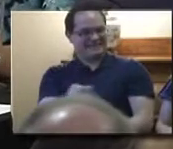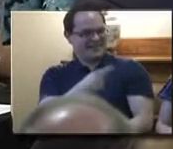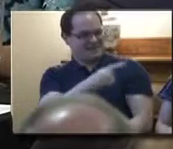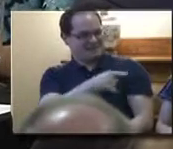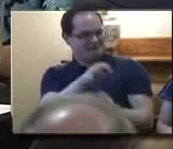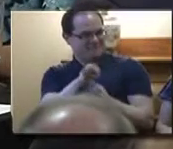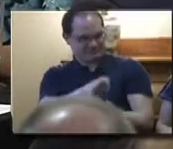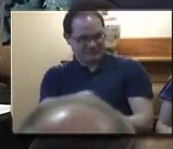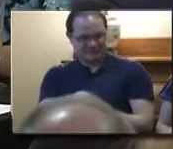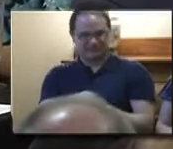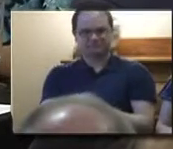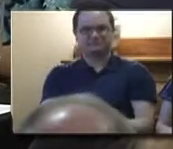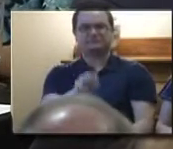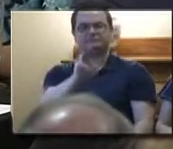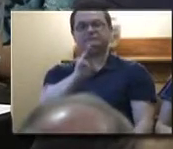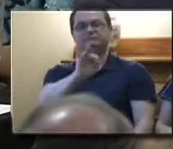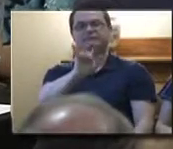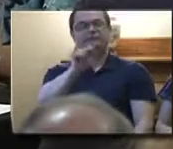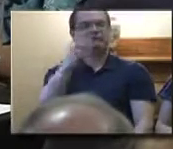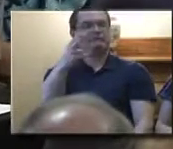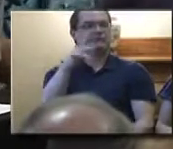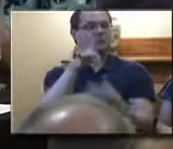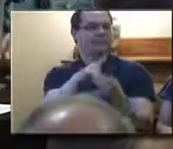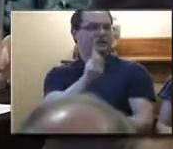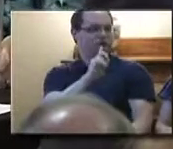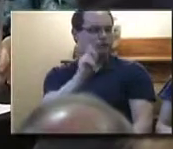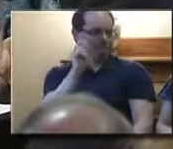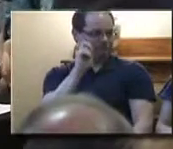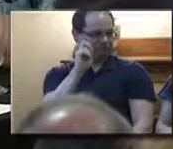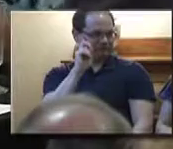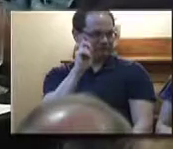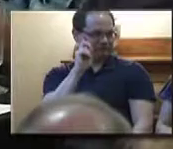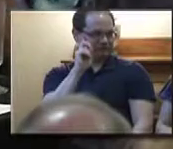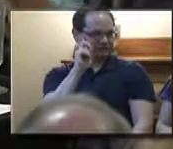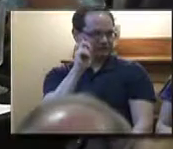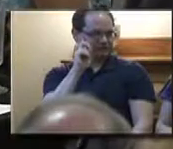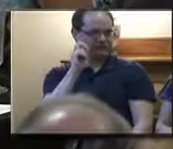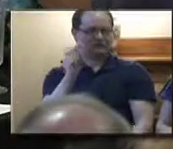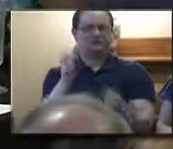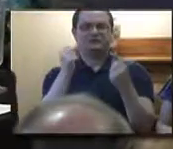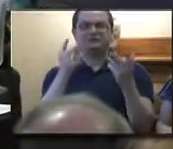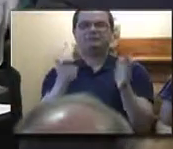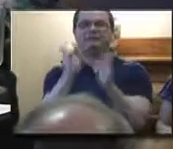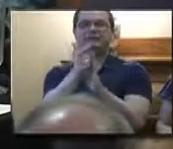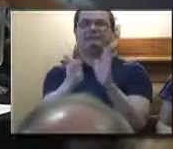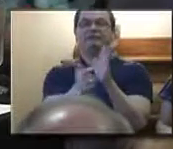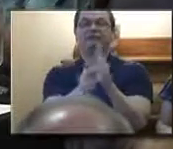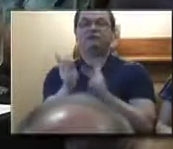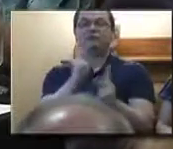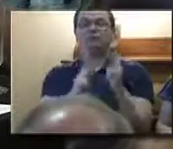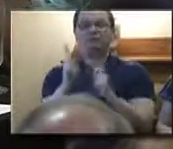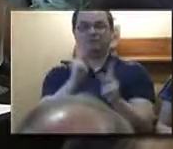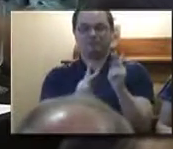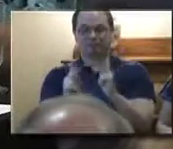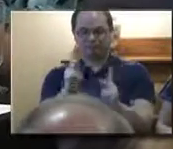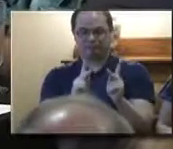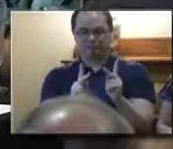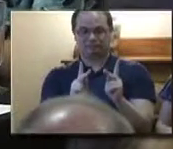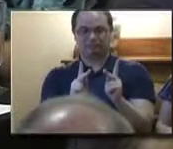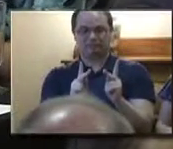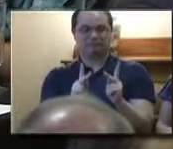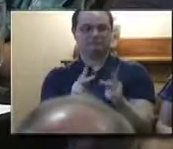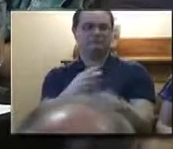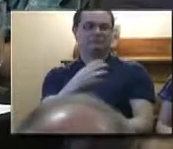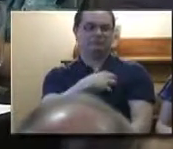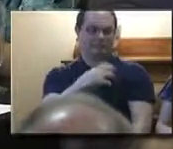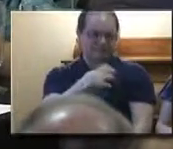did, is myths about deafness. A lot of legal people and